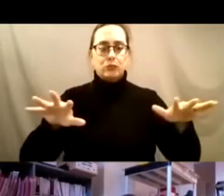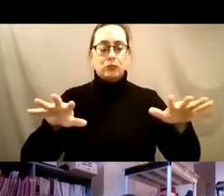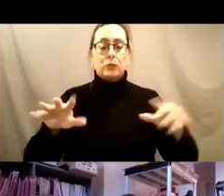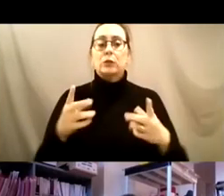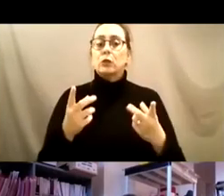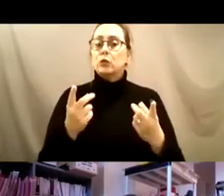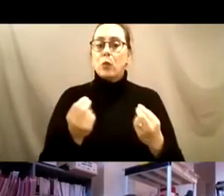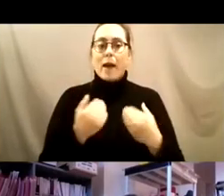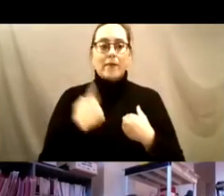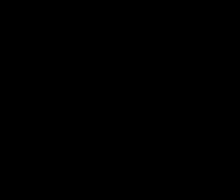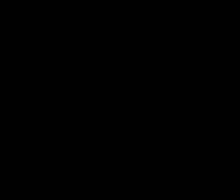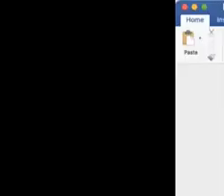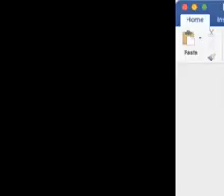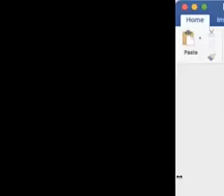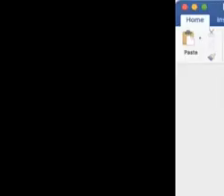have